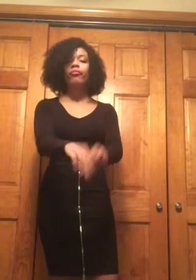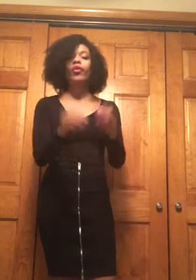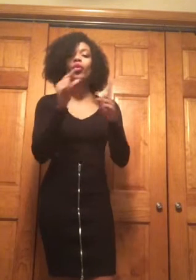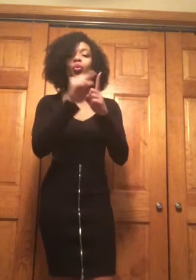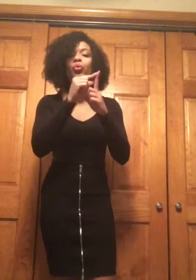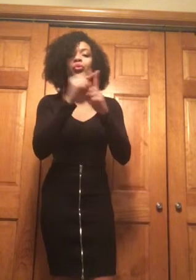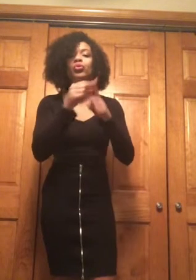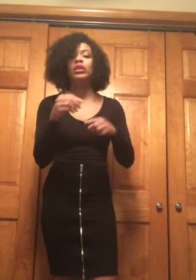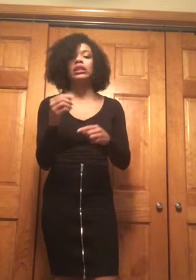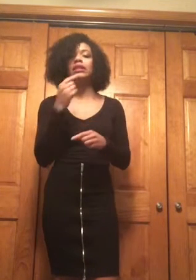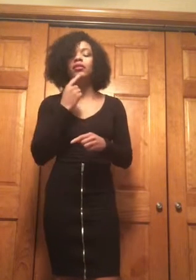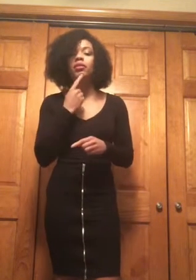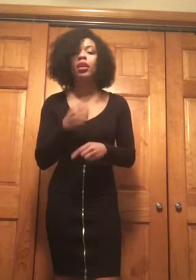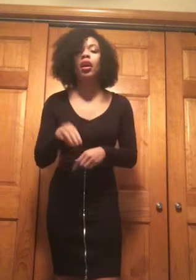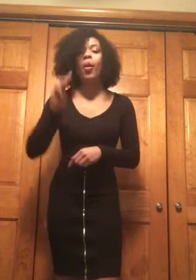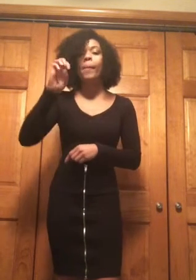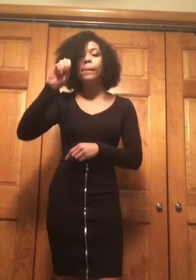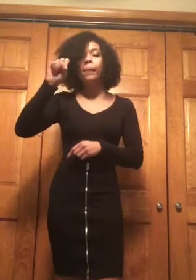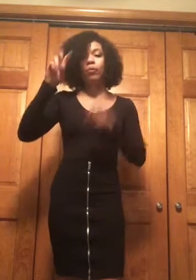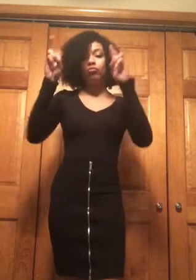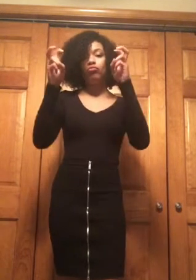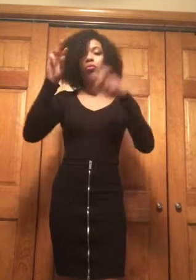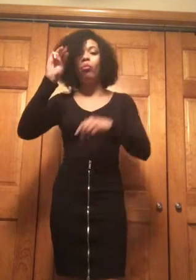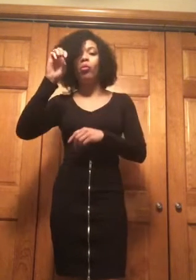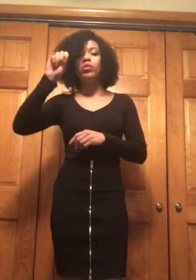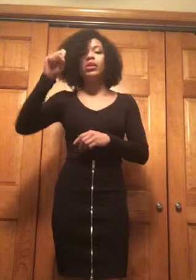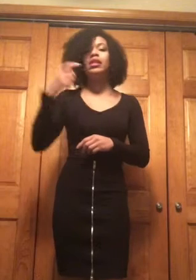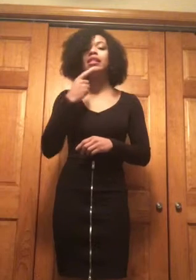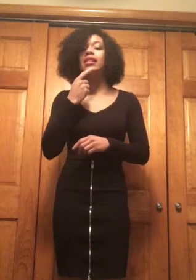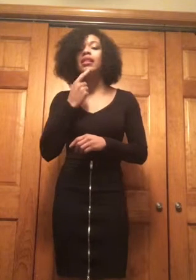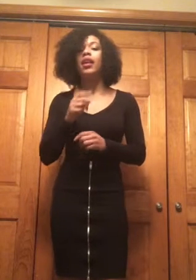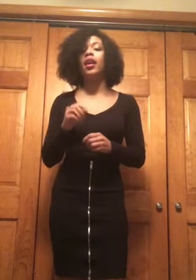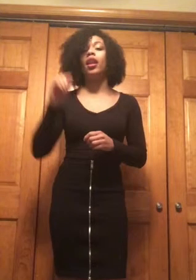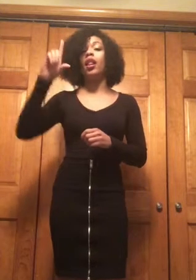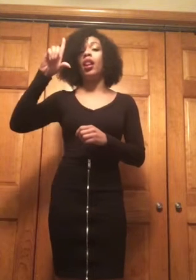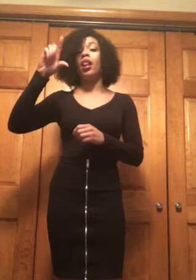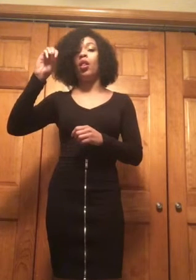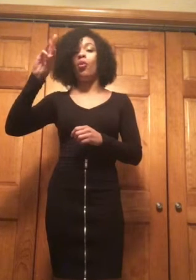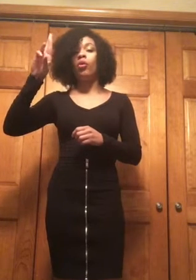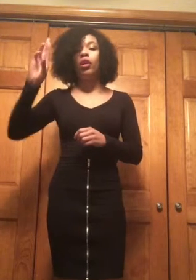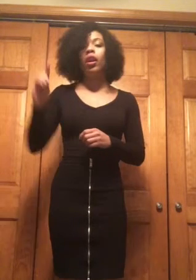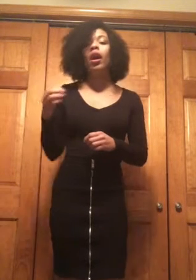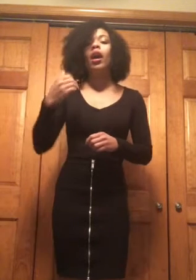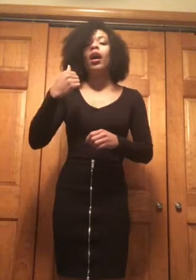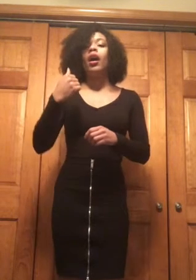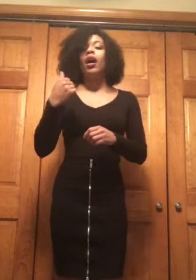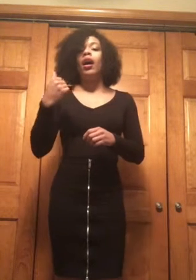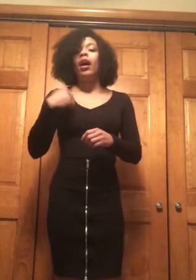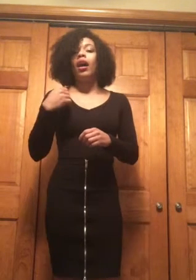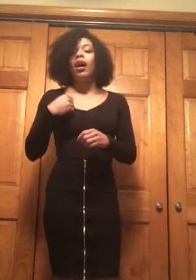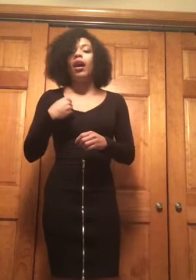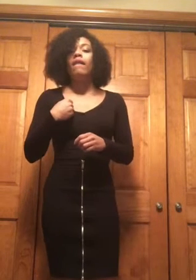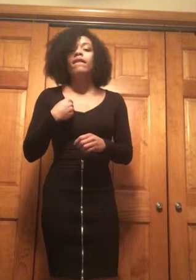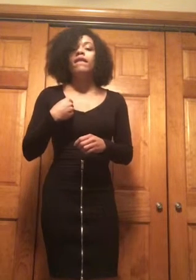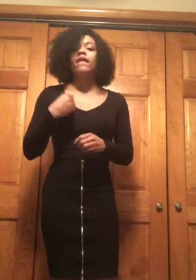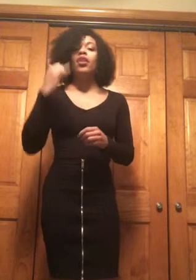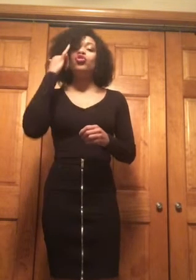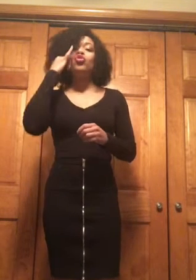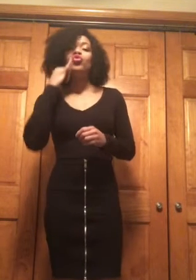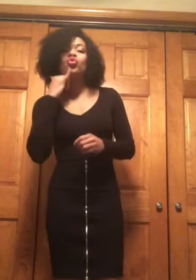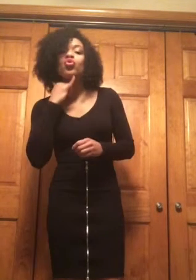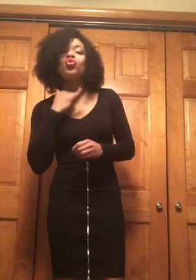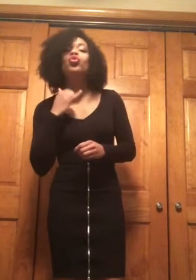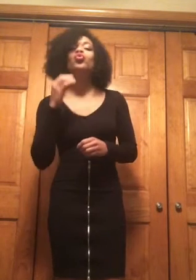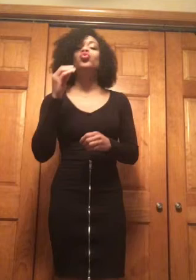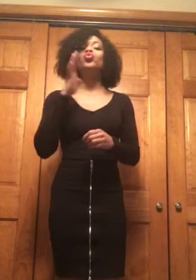words. And Moses said unto the Lord, O my Lord, I am not eloquent, but I am slow of speech and slow of tongue.